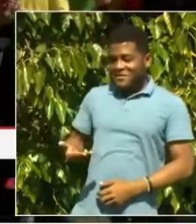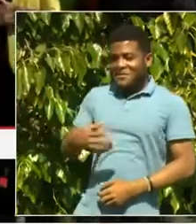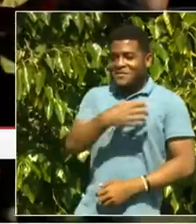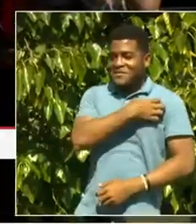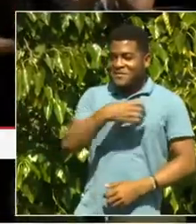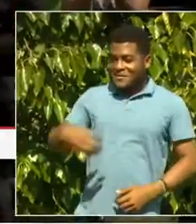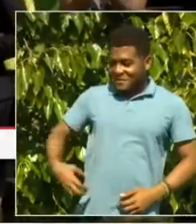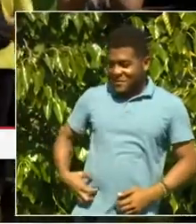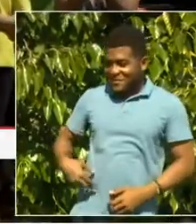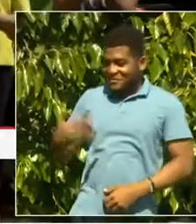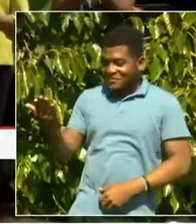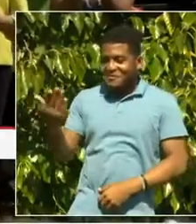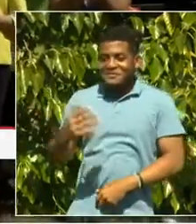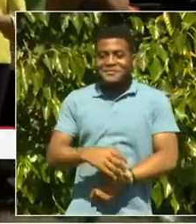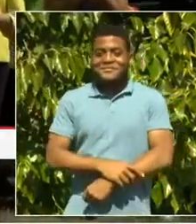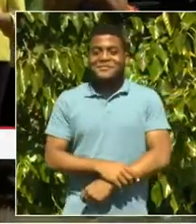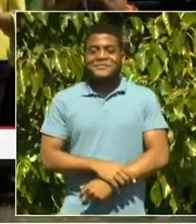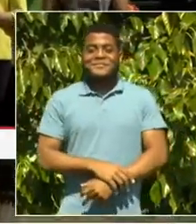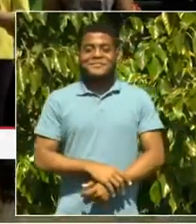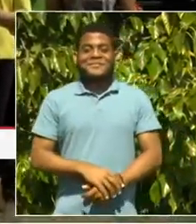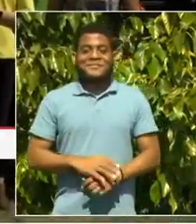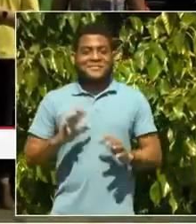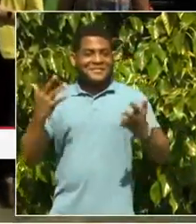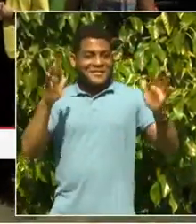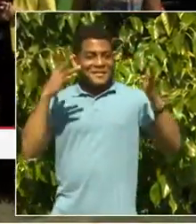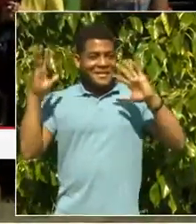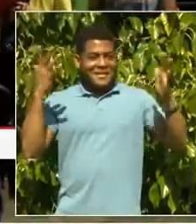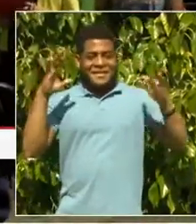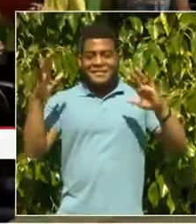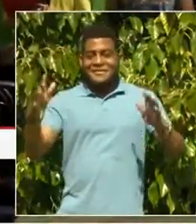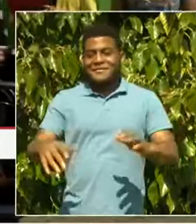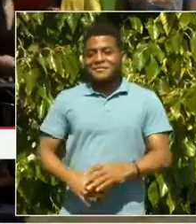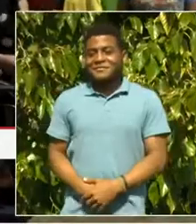Thank you, Courtney. Thank you. Thank you.